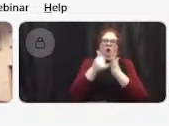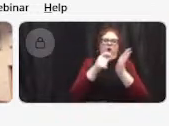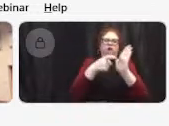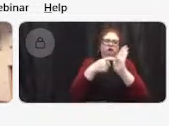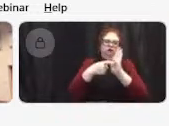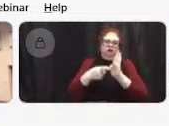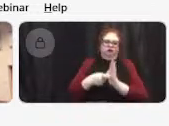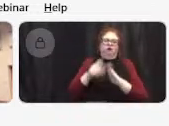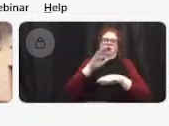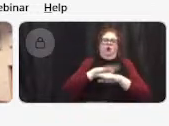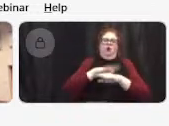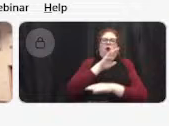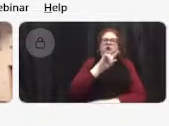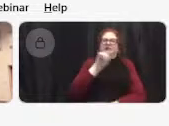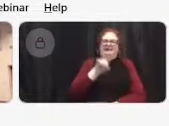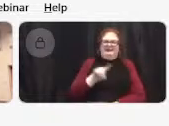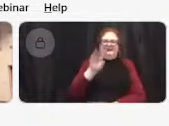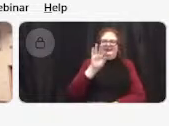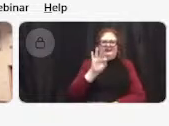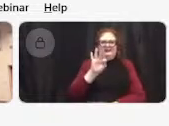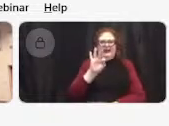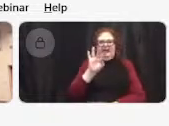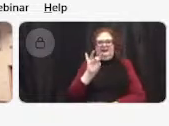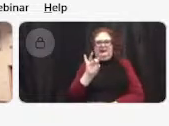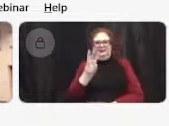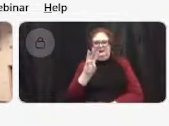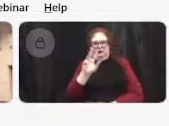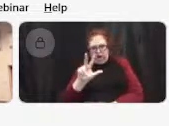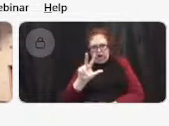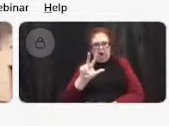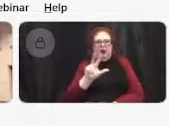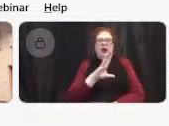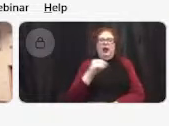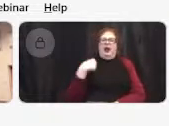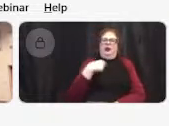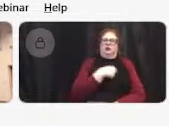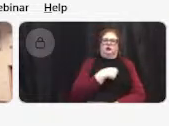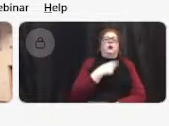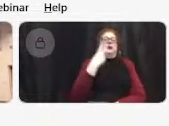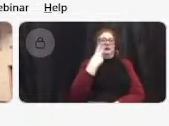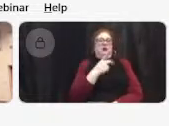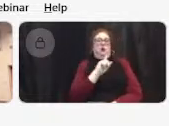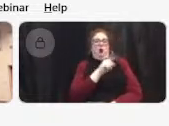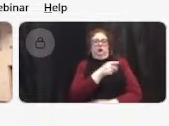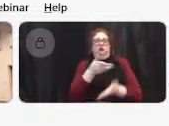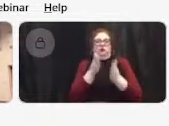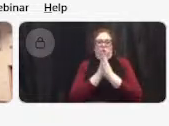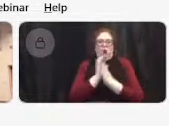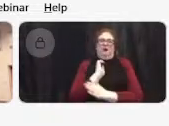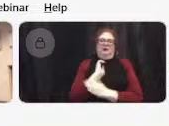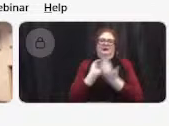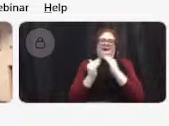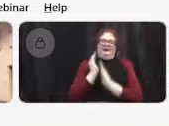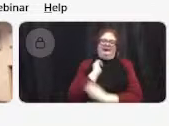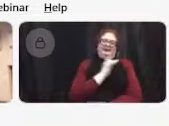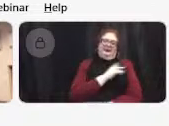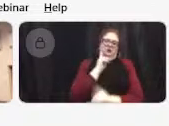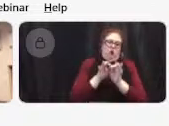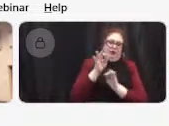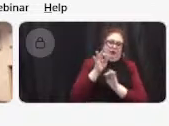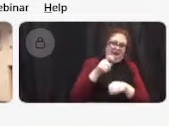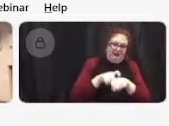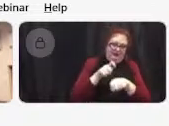Z9863. Consequently, the developer filed an application with the city staff requesting an extension of time from the Planning Commission per City Code